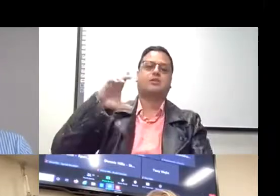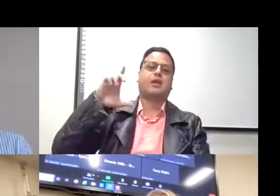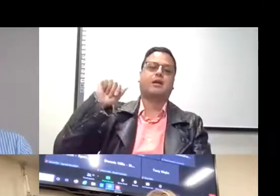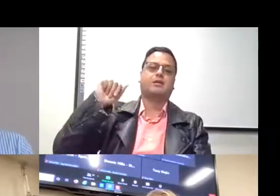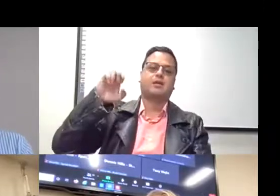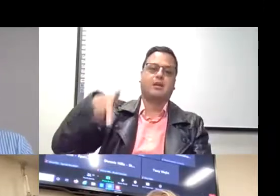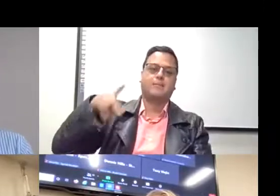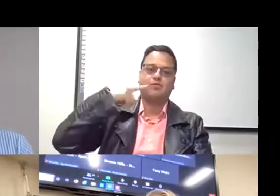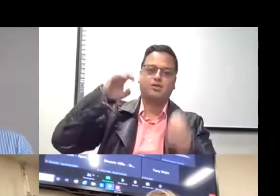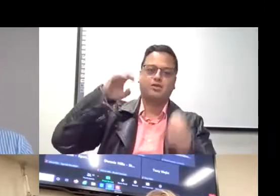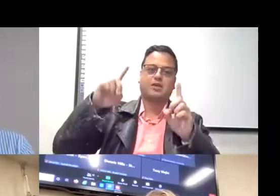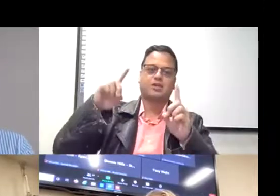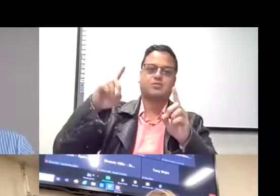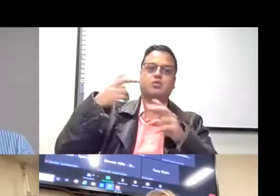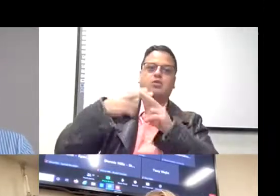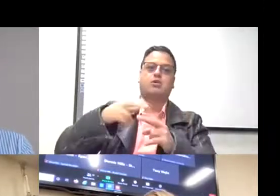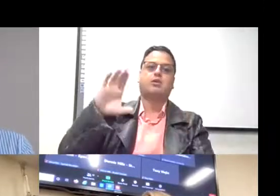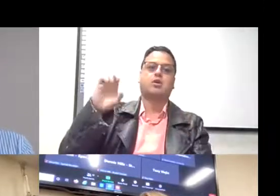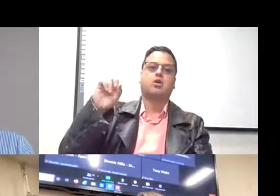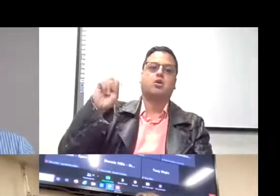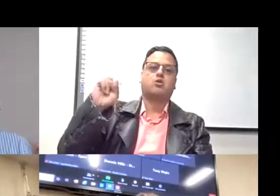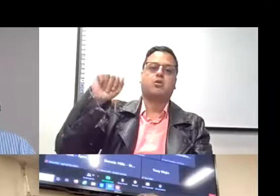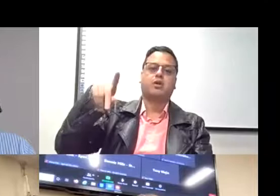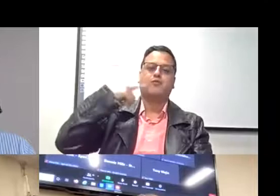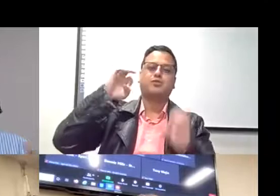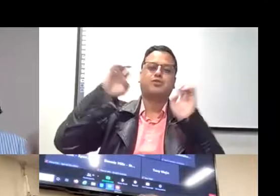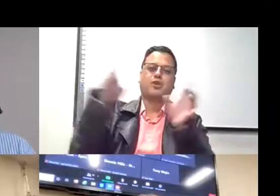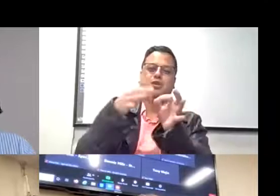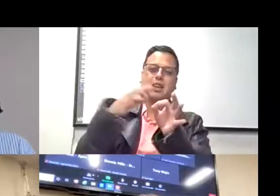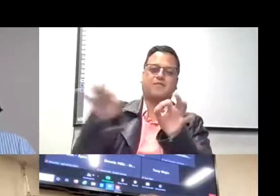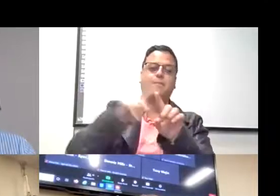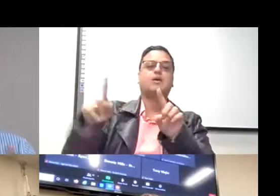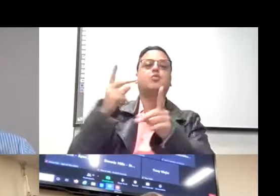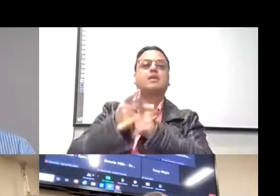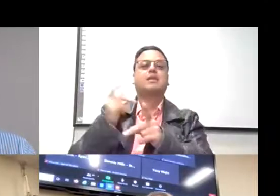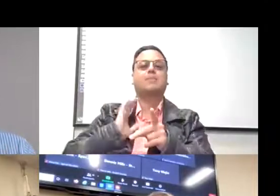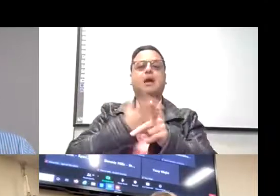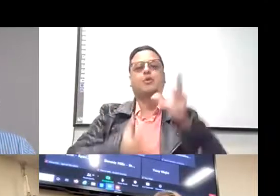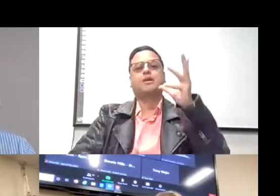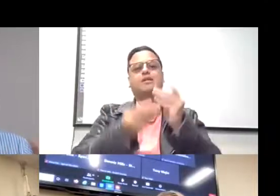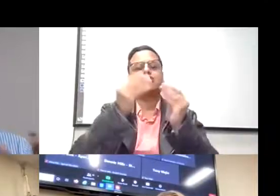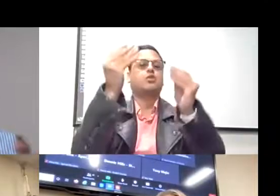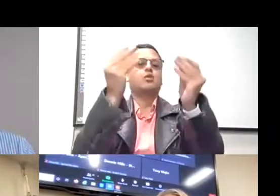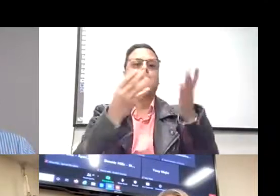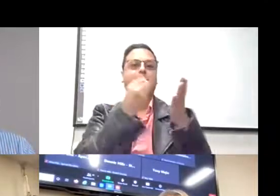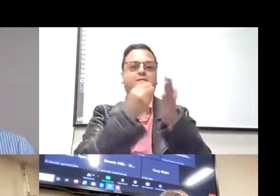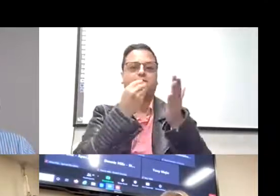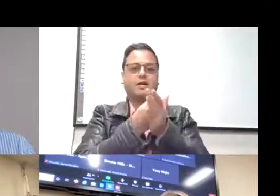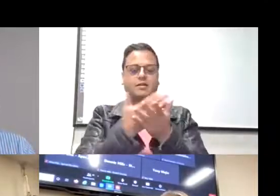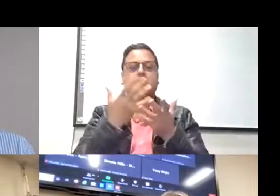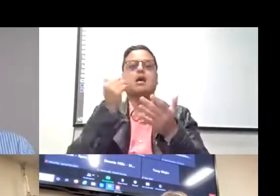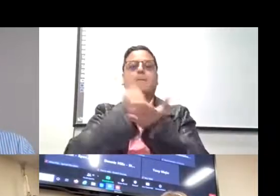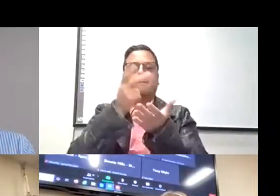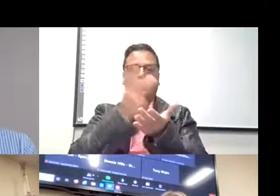education terms. We just refer to it as the CONAP, but it's where we house all of our additional funding, additional approvals